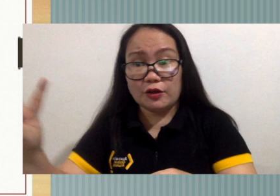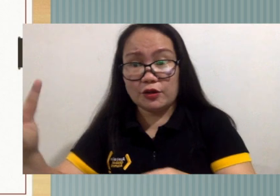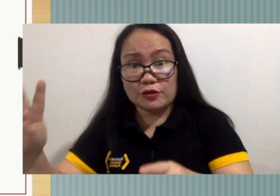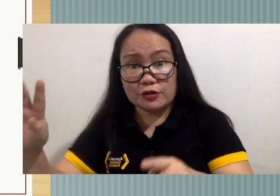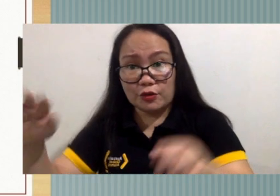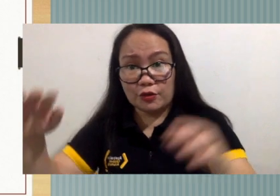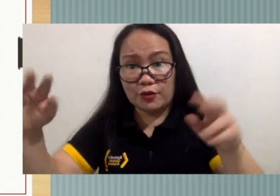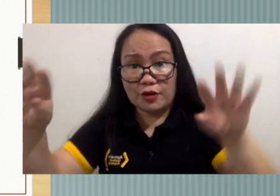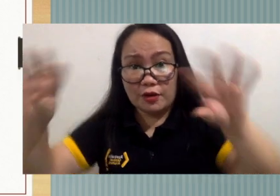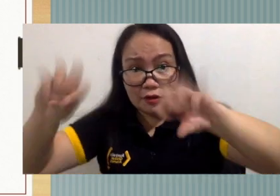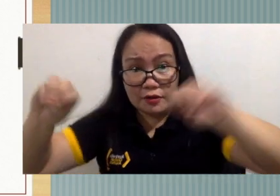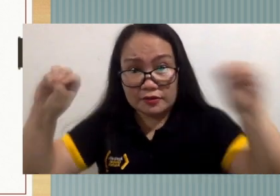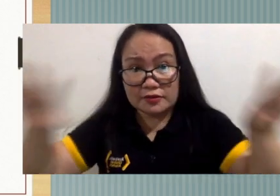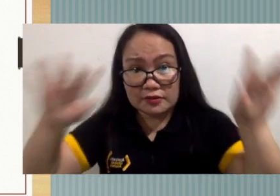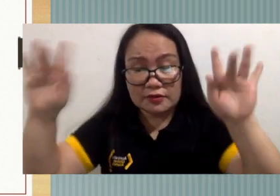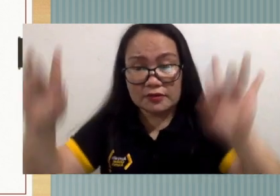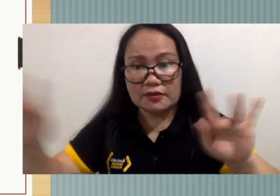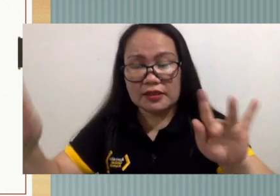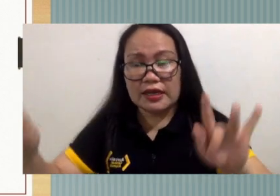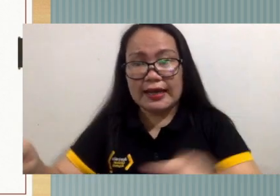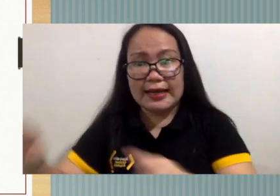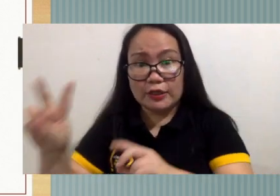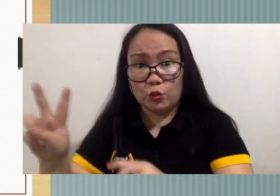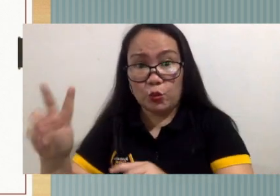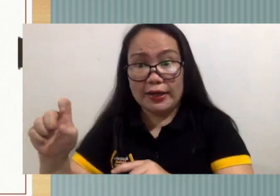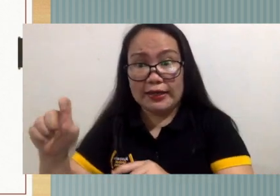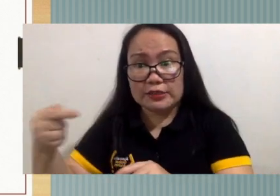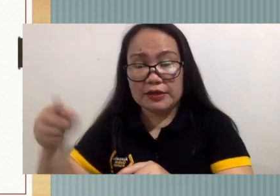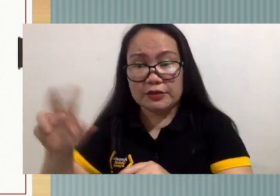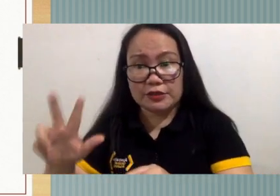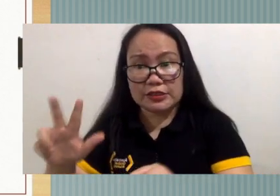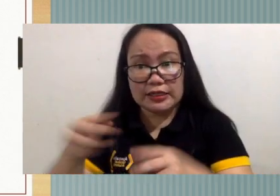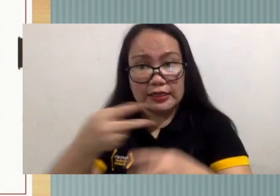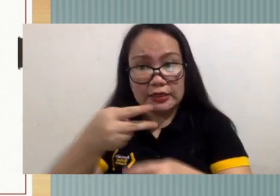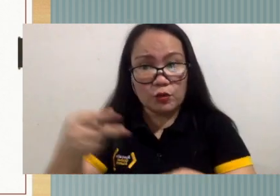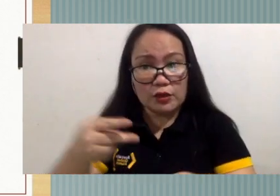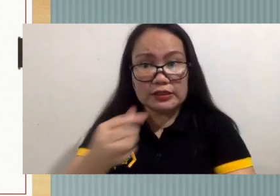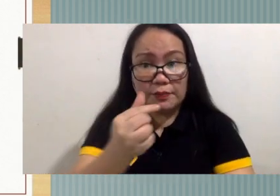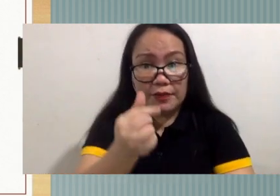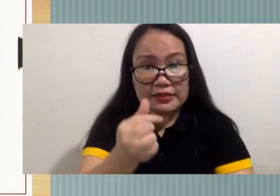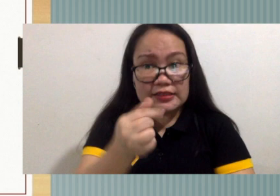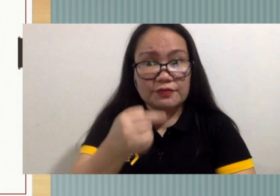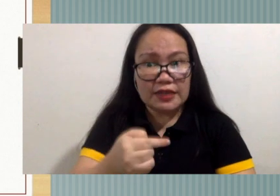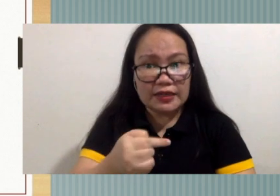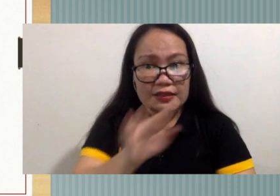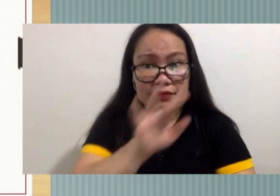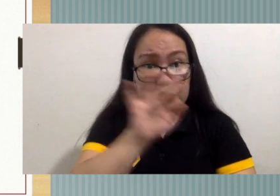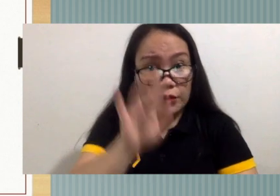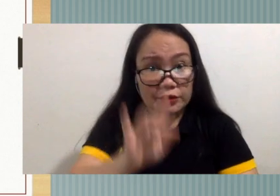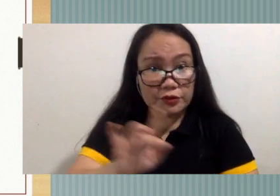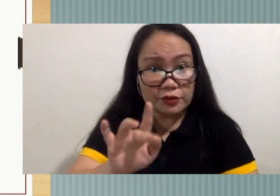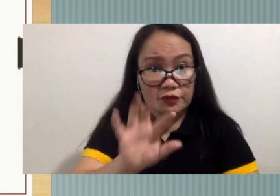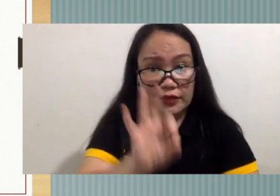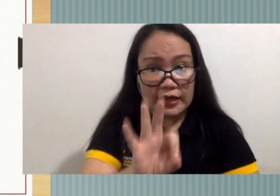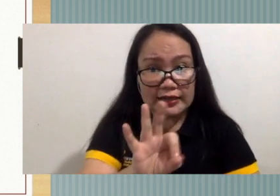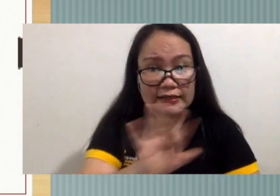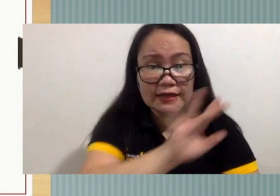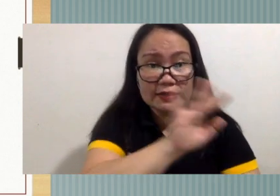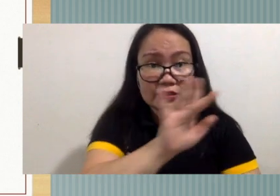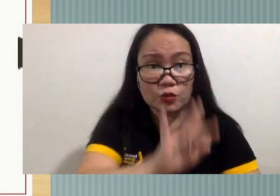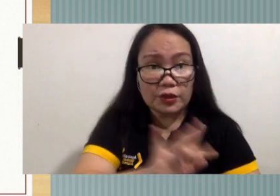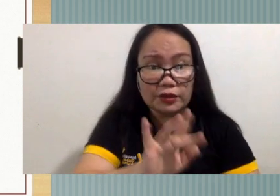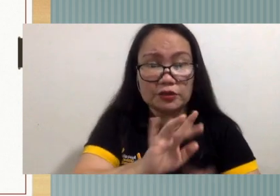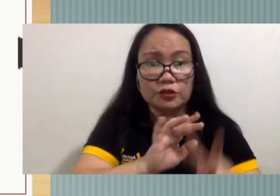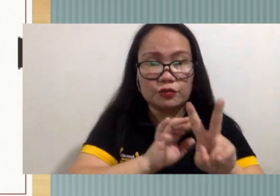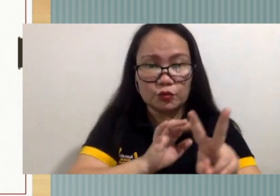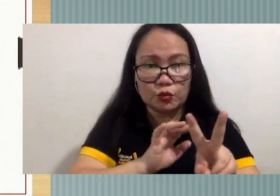minus 3 is equal to positive or negative square root of 9 times square root of 2. Since again, si 9